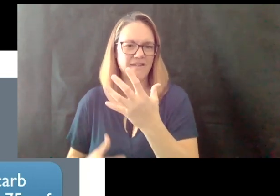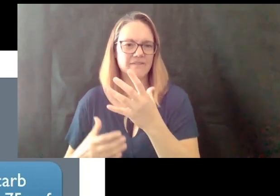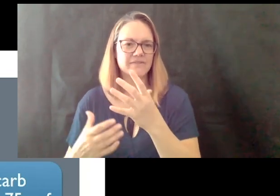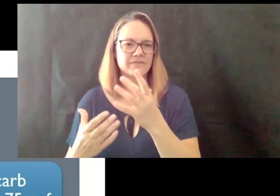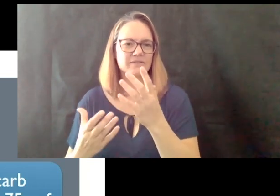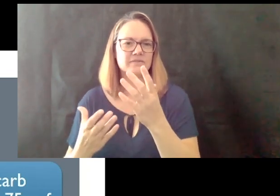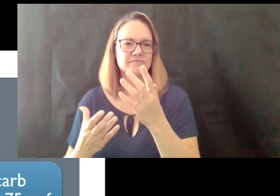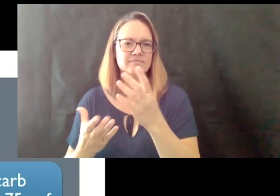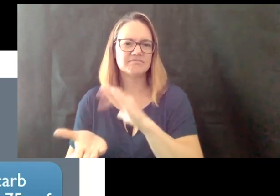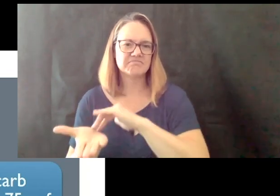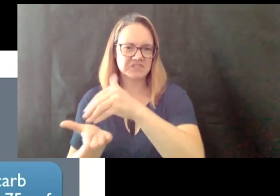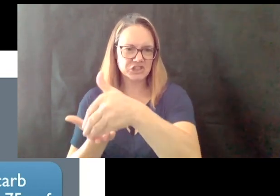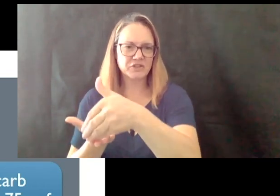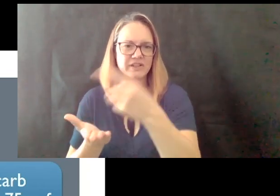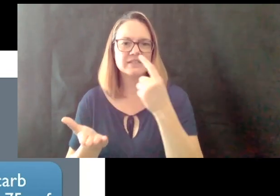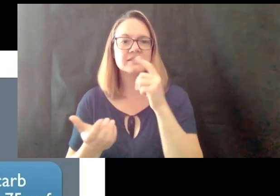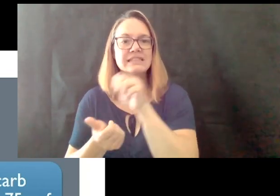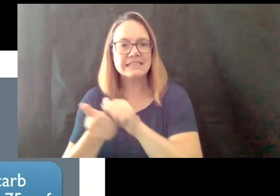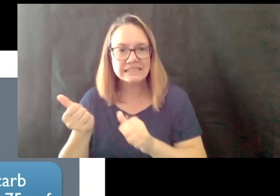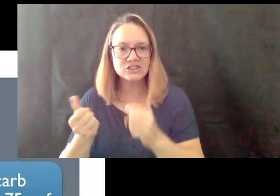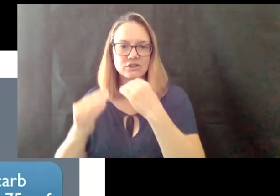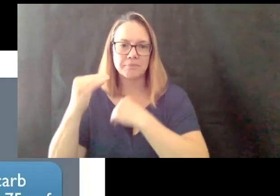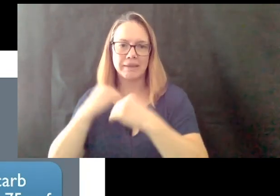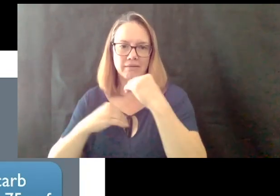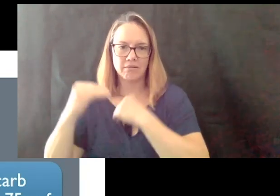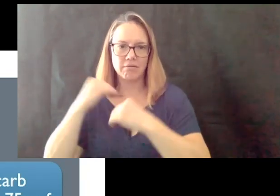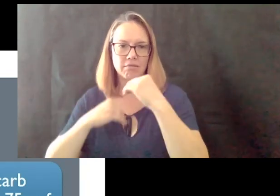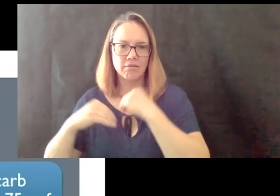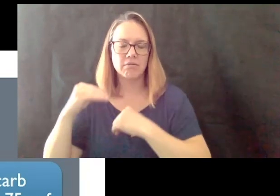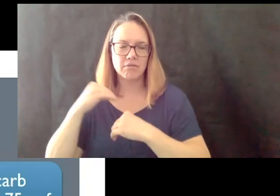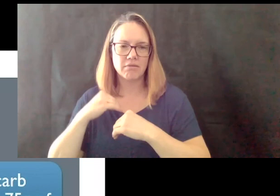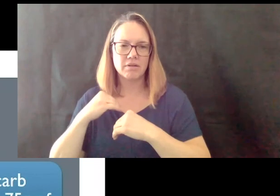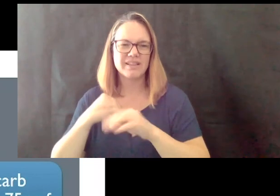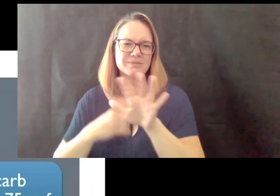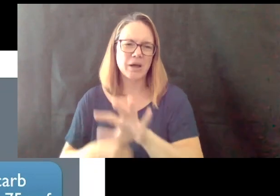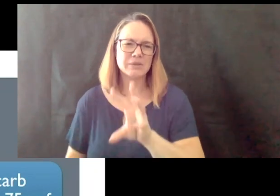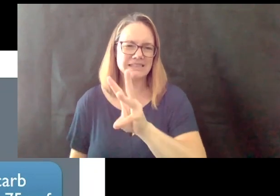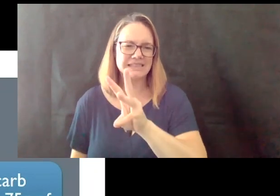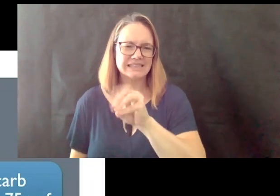4 to 5 carb servings, which would be right around 60 grams of carbohydrate per meal.